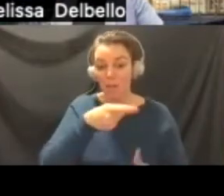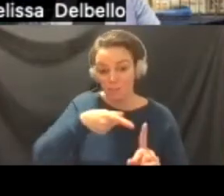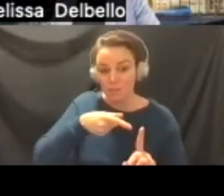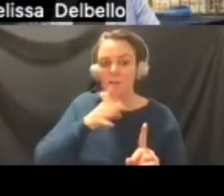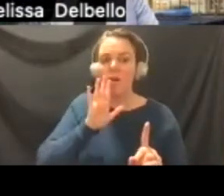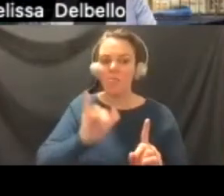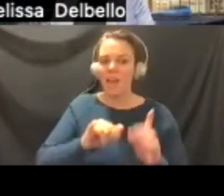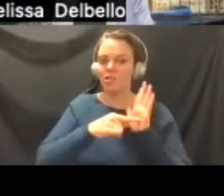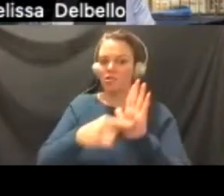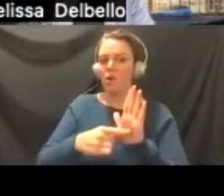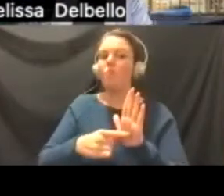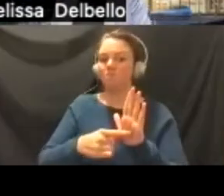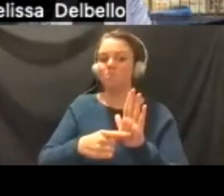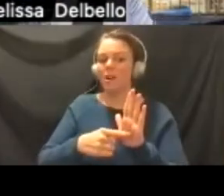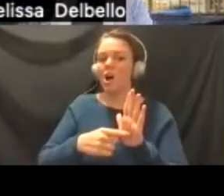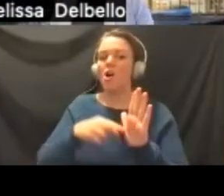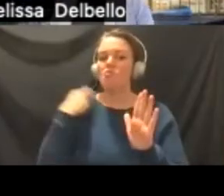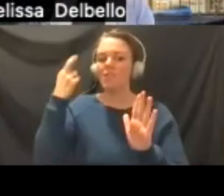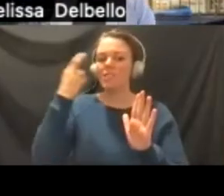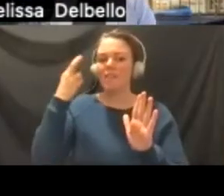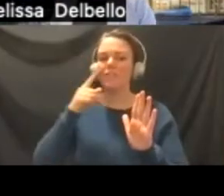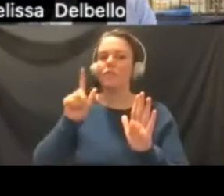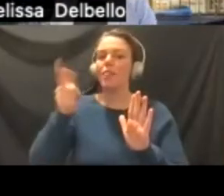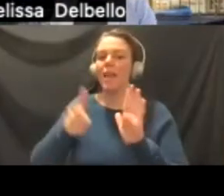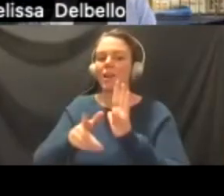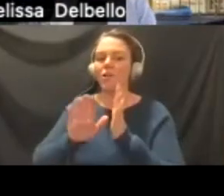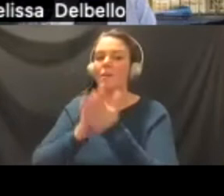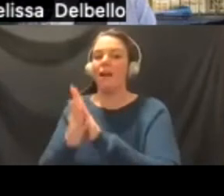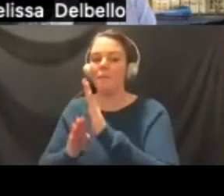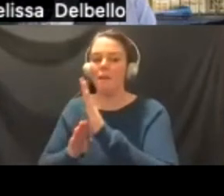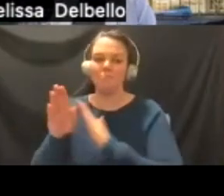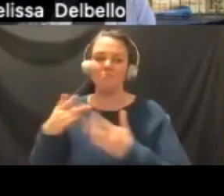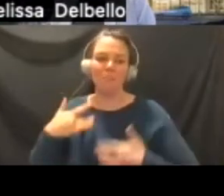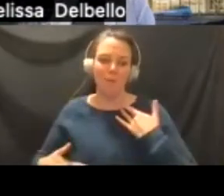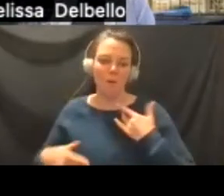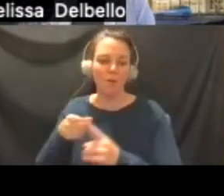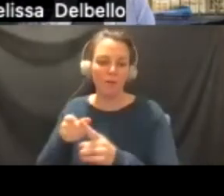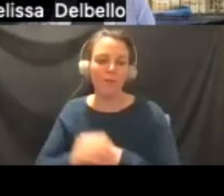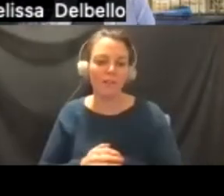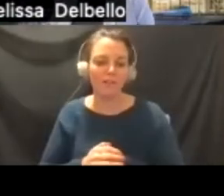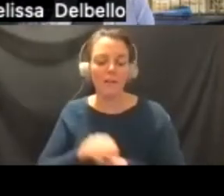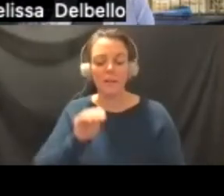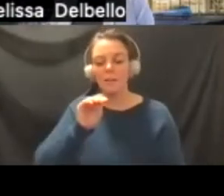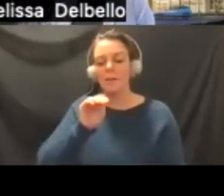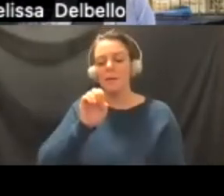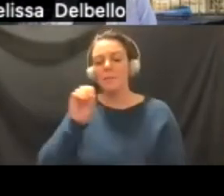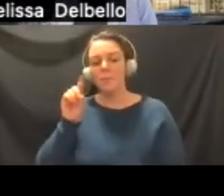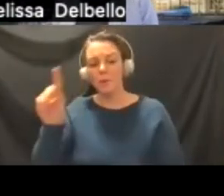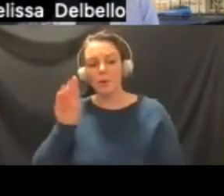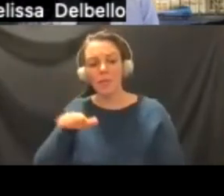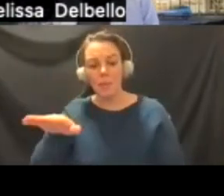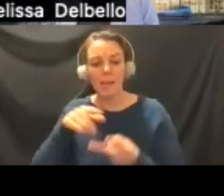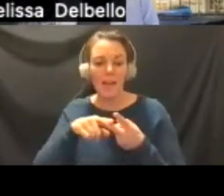shown to be risk factors for later going on to developing bipolar disorder, and mood lability and